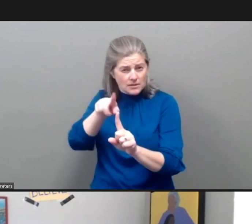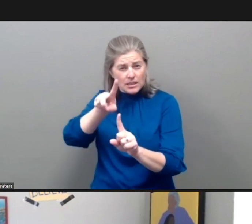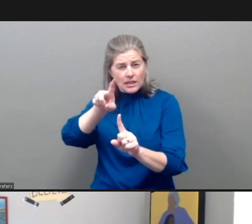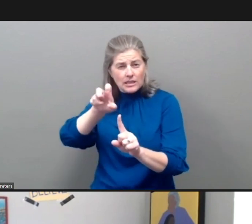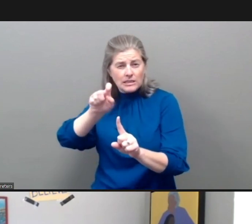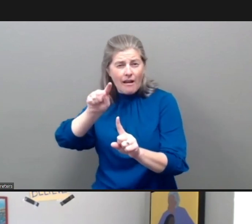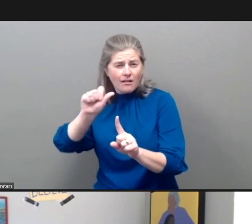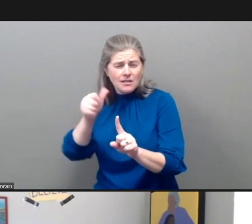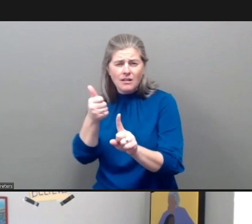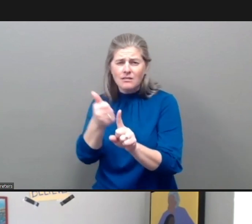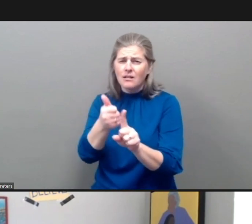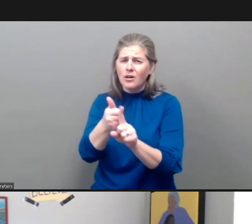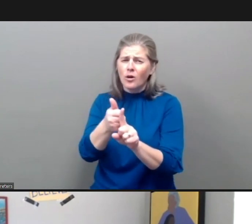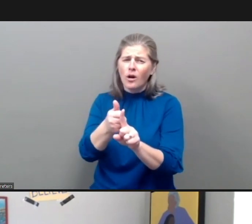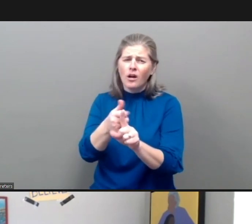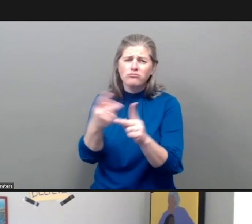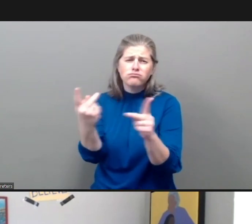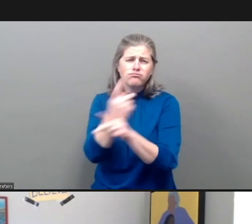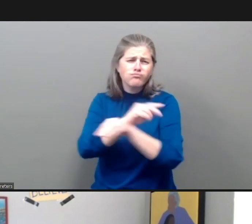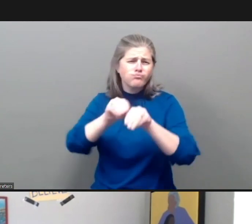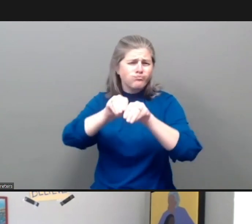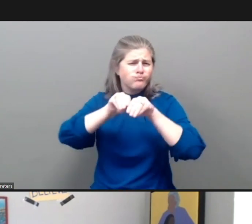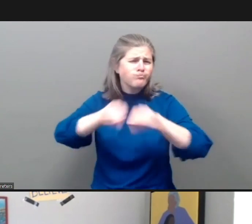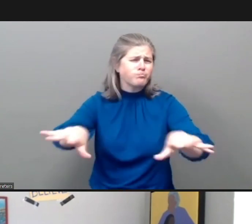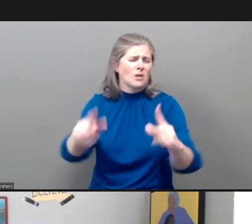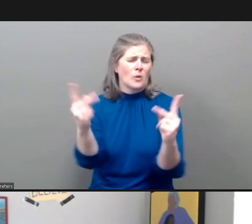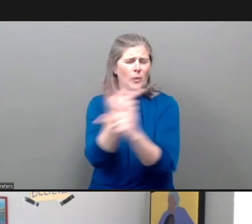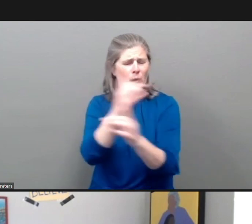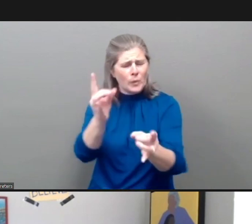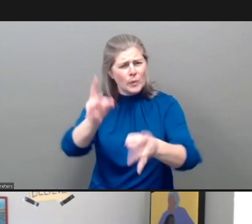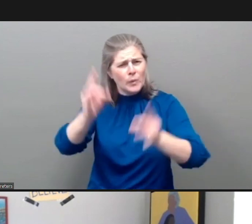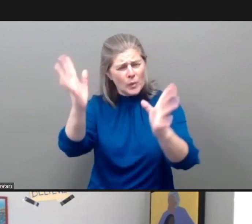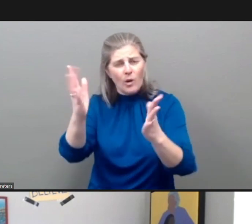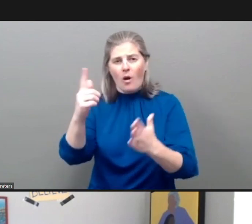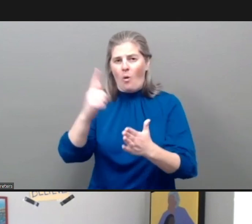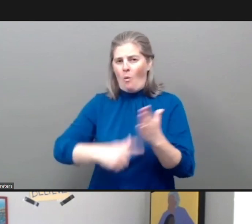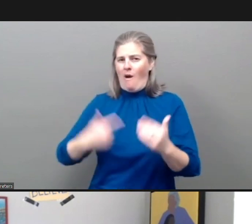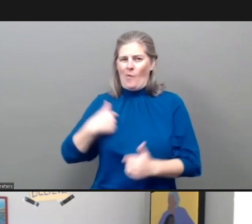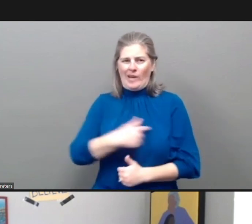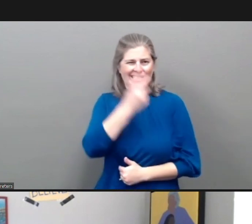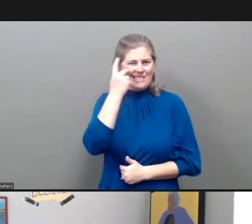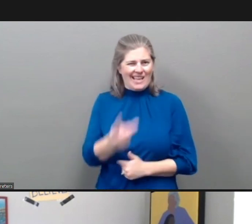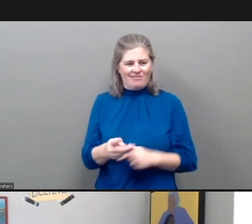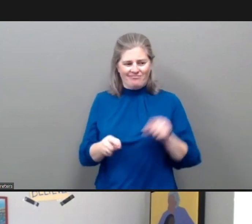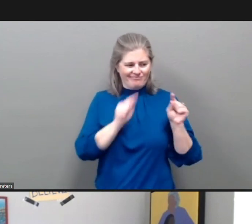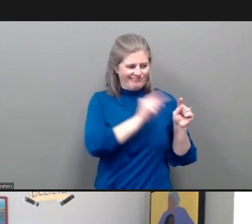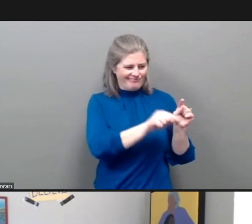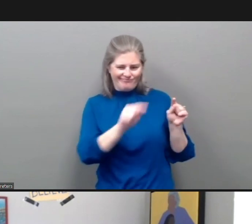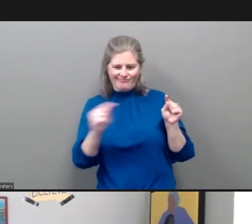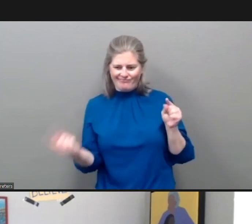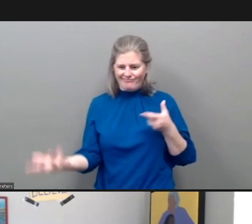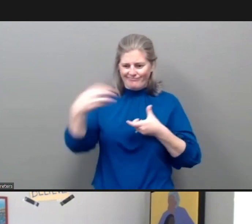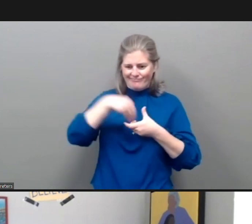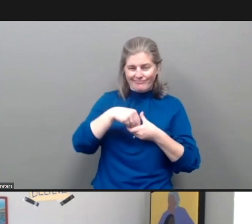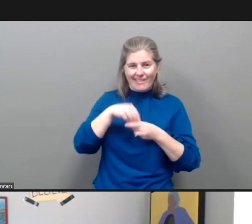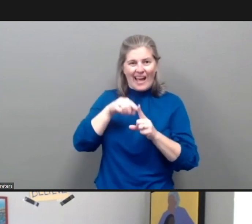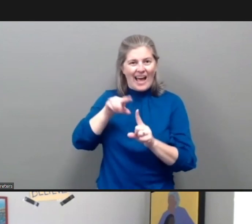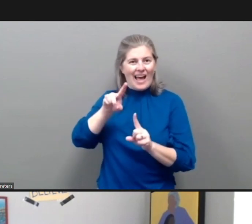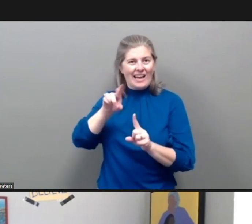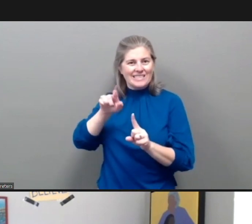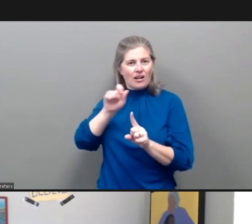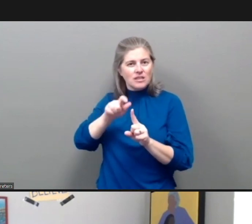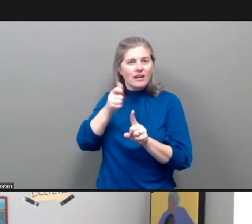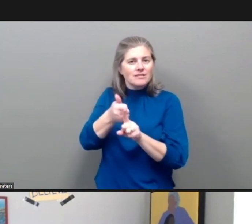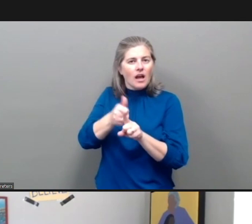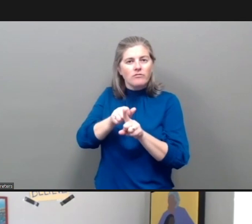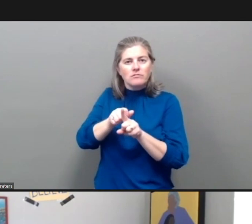just so infectious. And so I think a lot of what we're seeing is just the huge infectivity of Delta and its ability